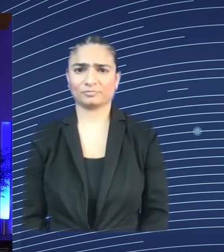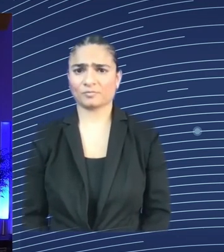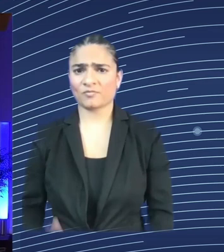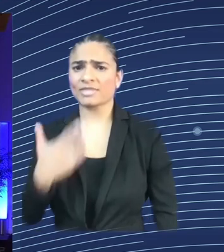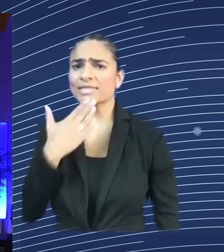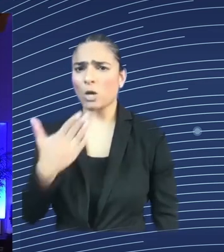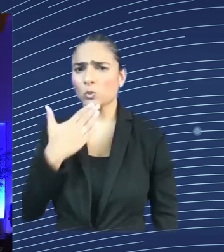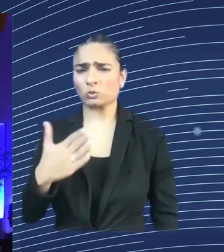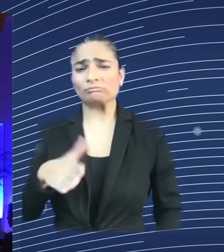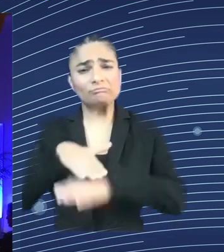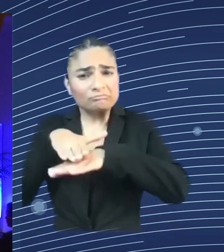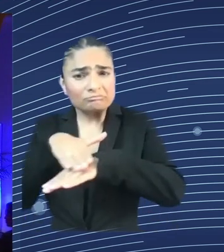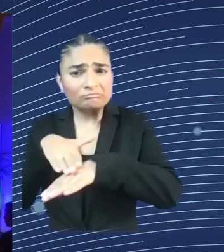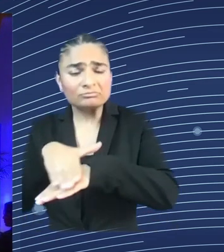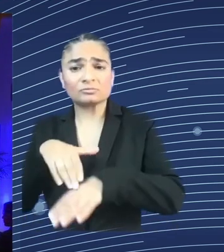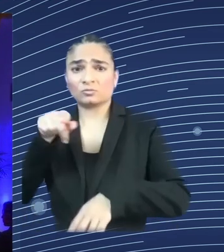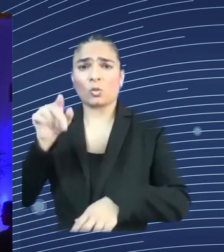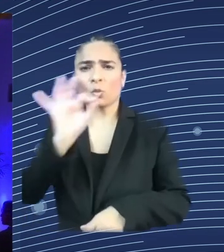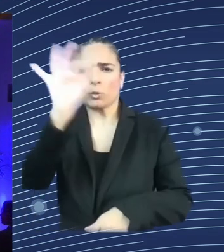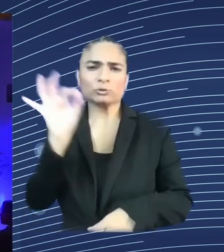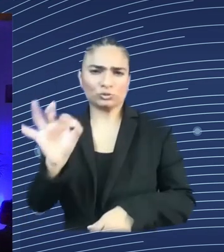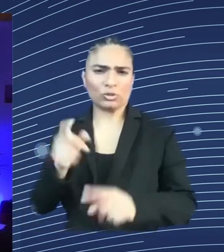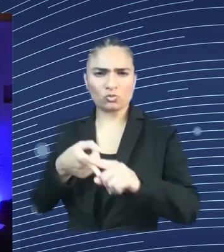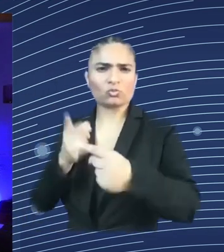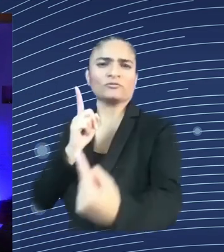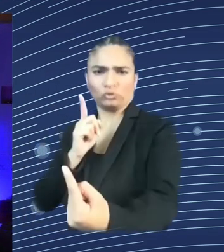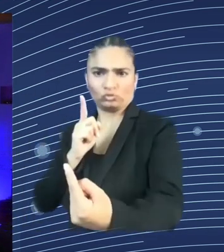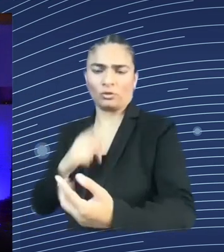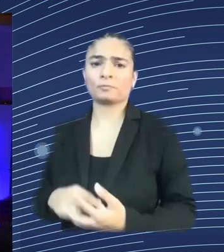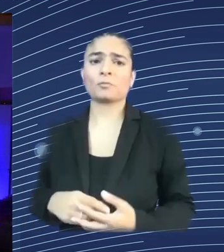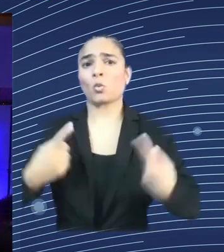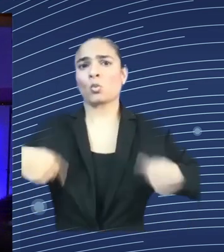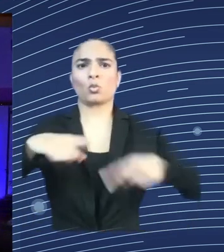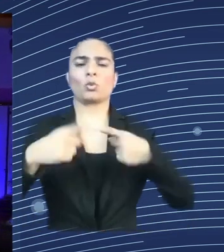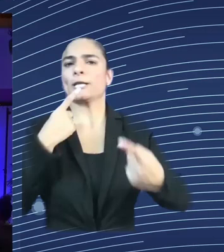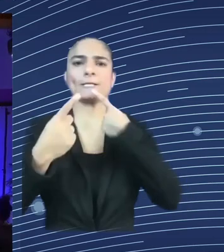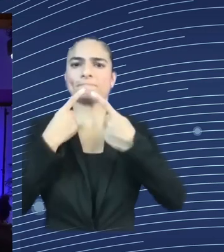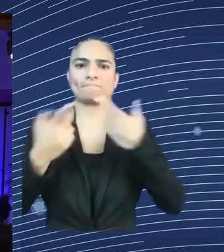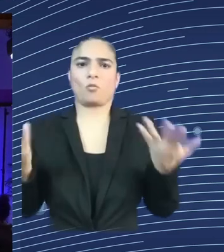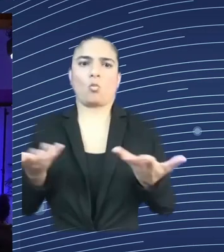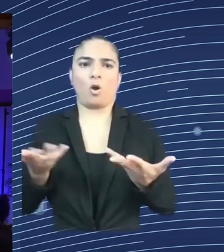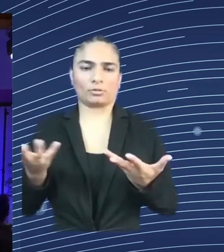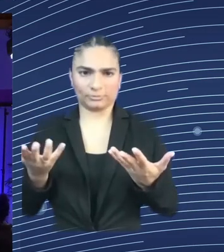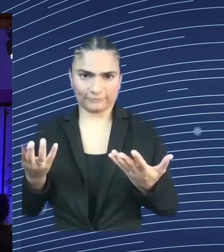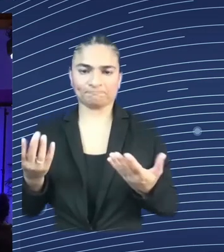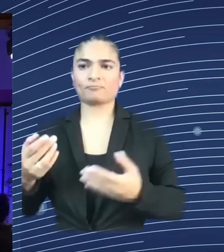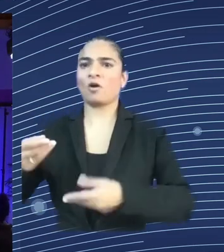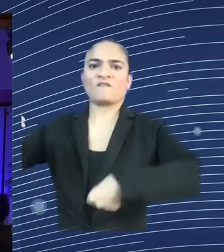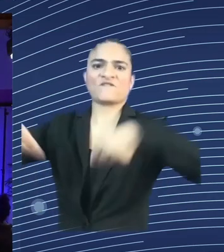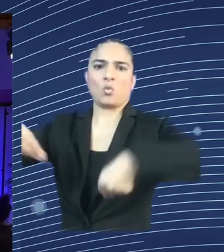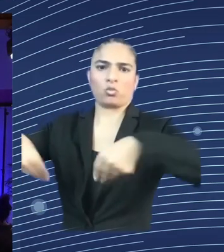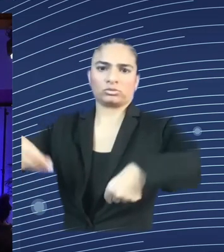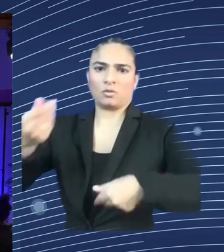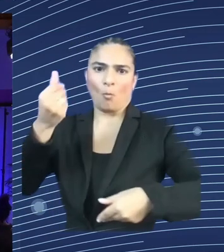tools versus fraud from the inside? So corruption, does it make more vulnerable or the opposite?